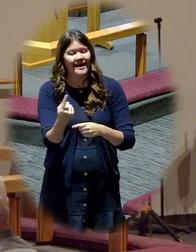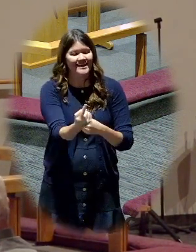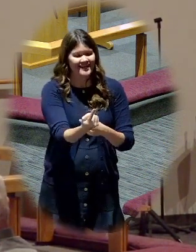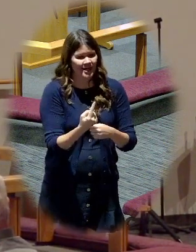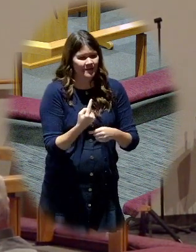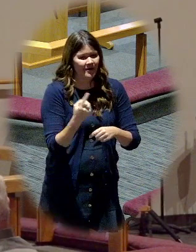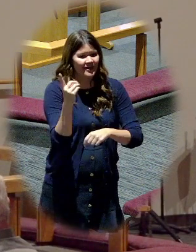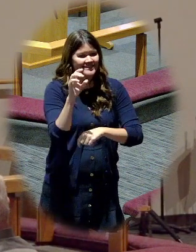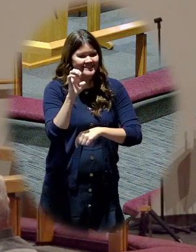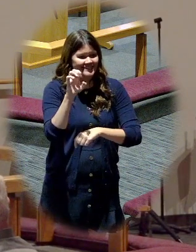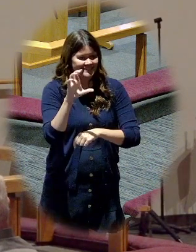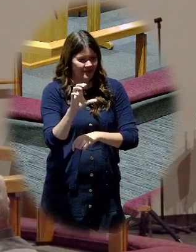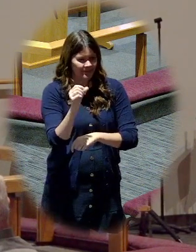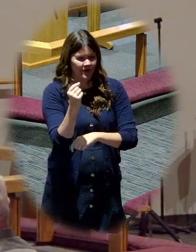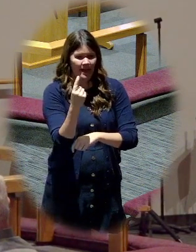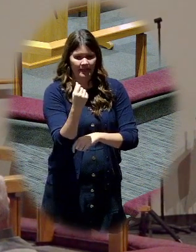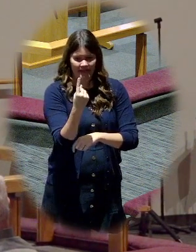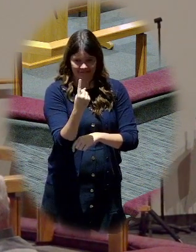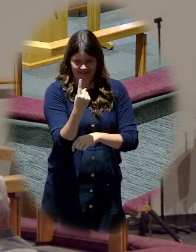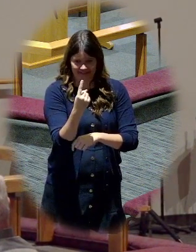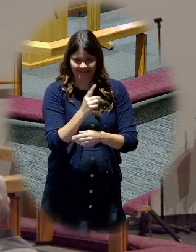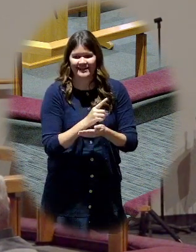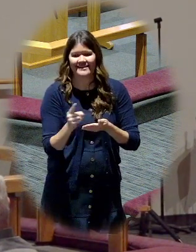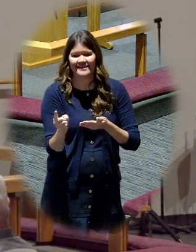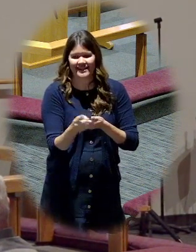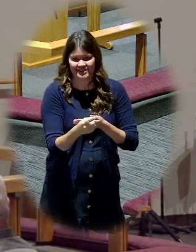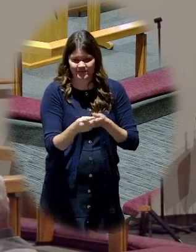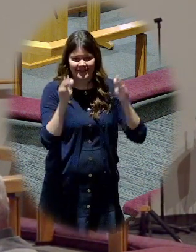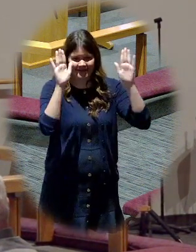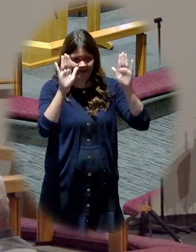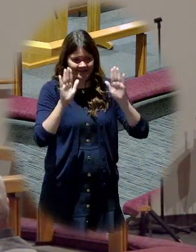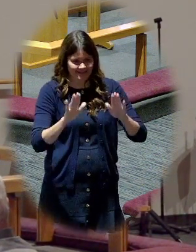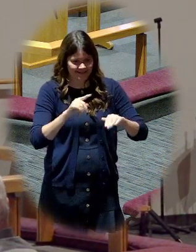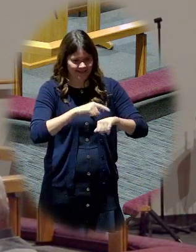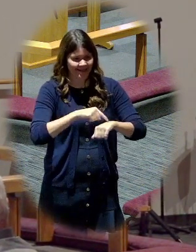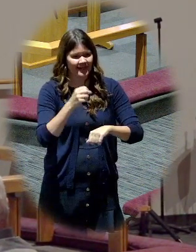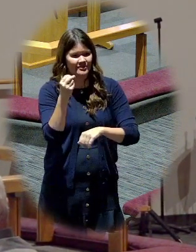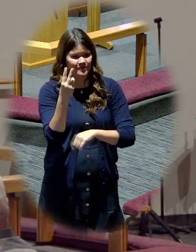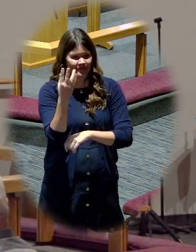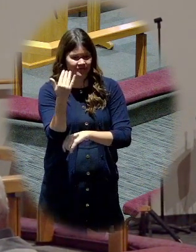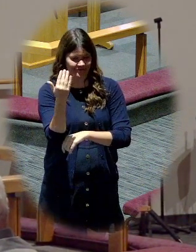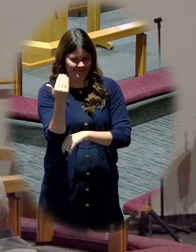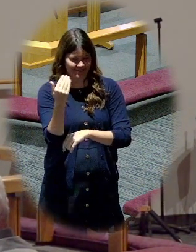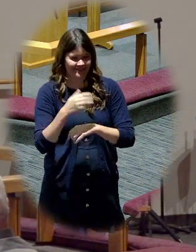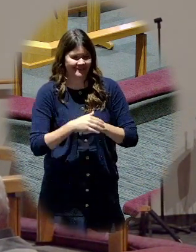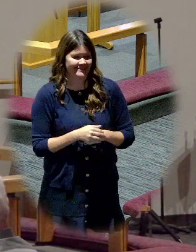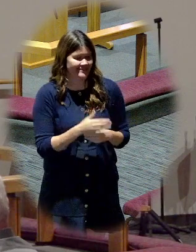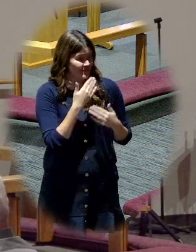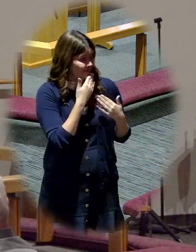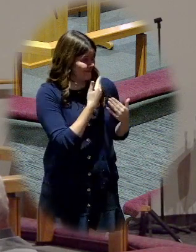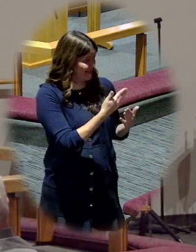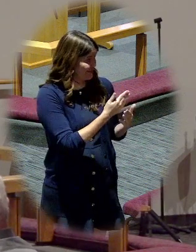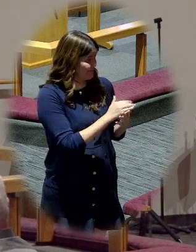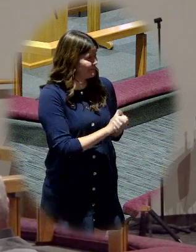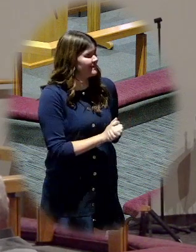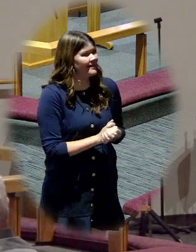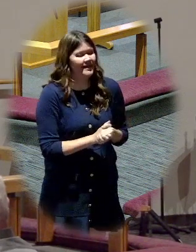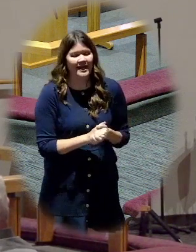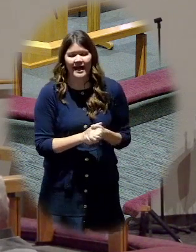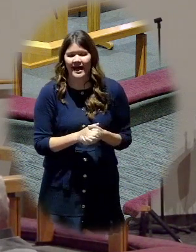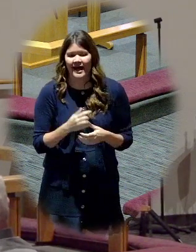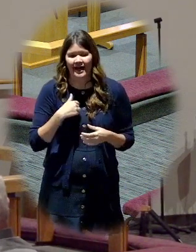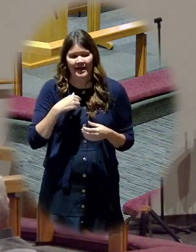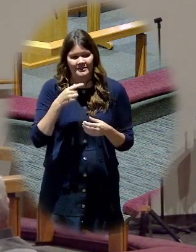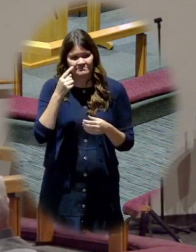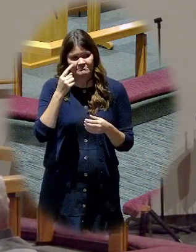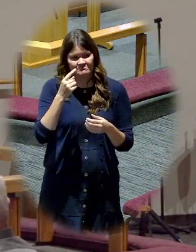11th. That's 1 week from today, 12:15. Thank you. Thank you for that. I think that concludes all of